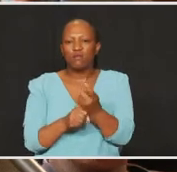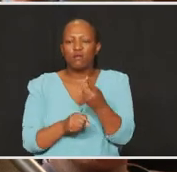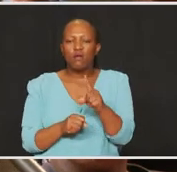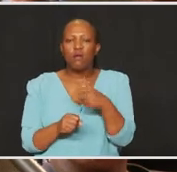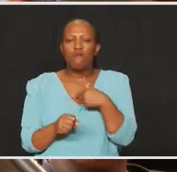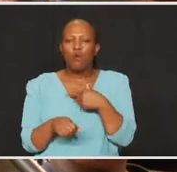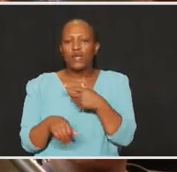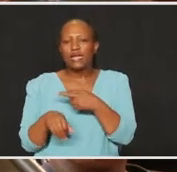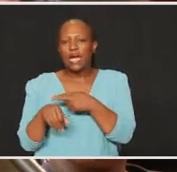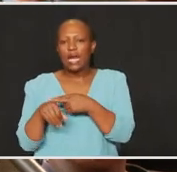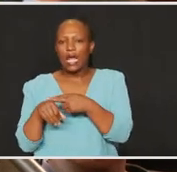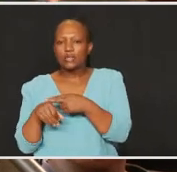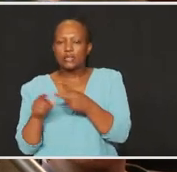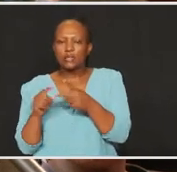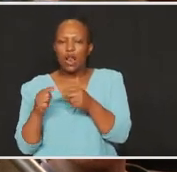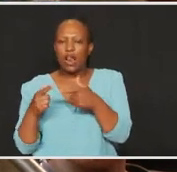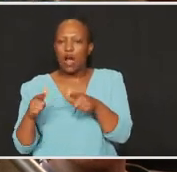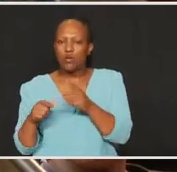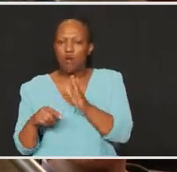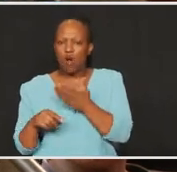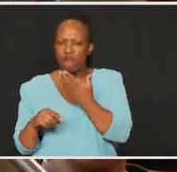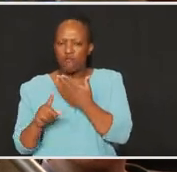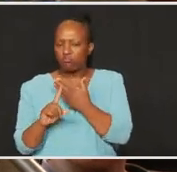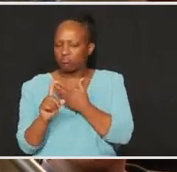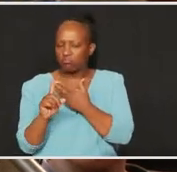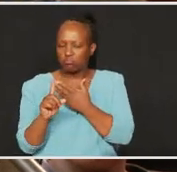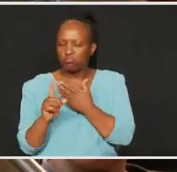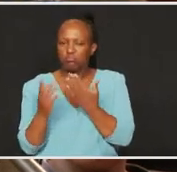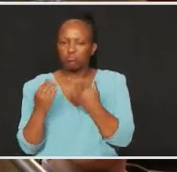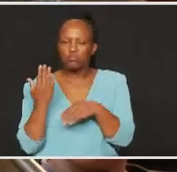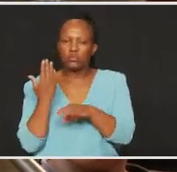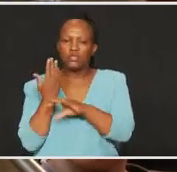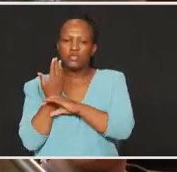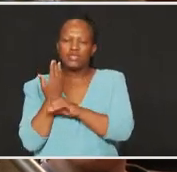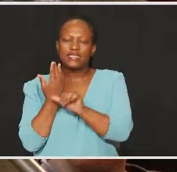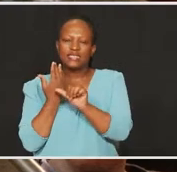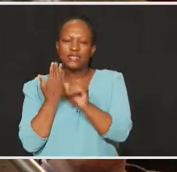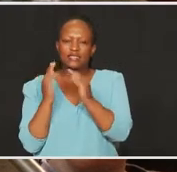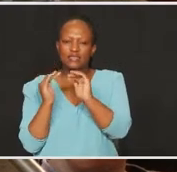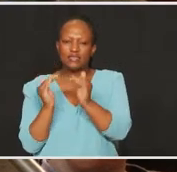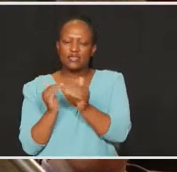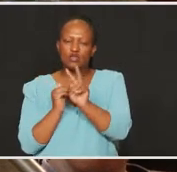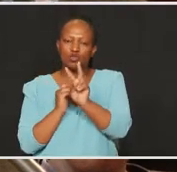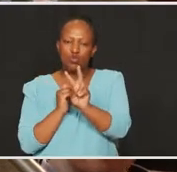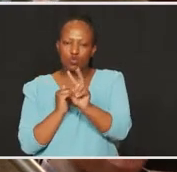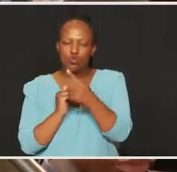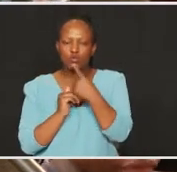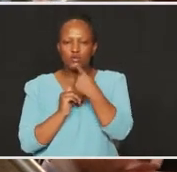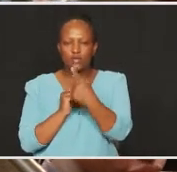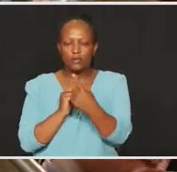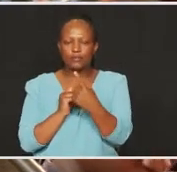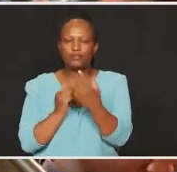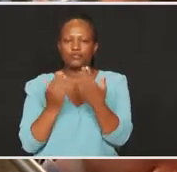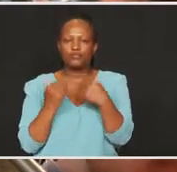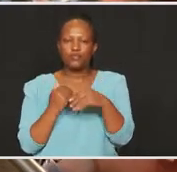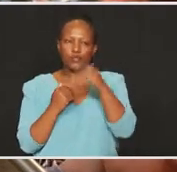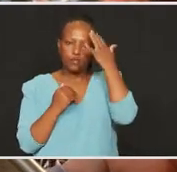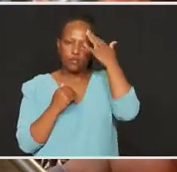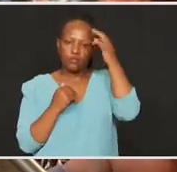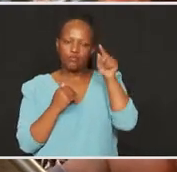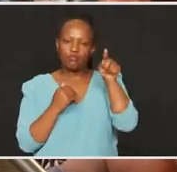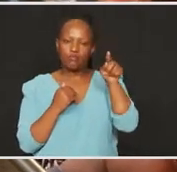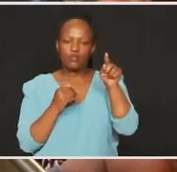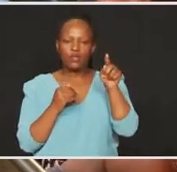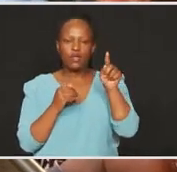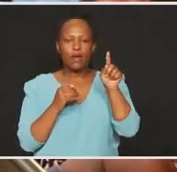crowns of race or language section 6 2 say of the Constitution states that the state must take practical